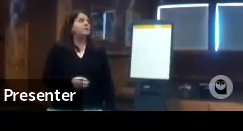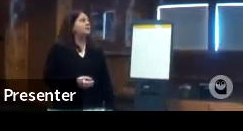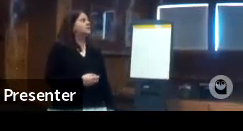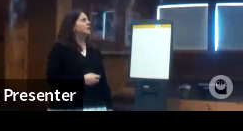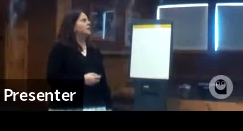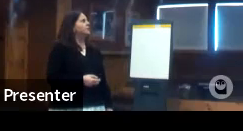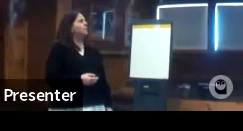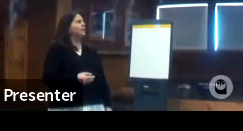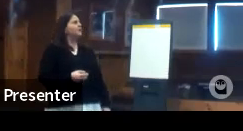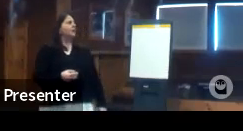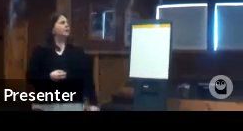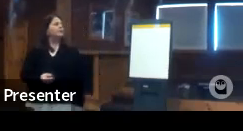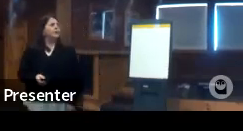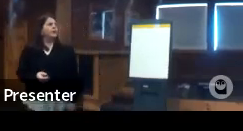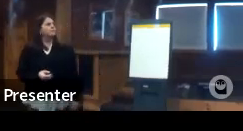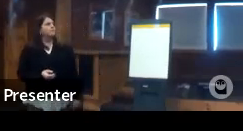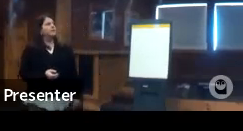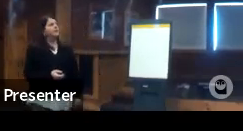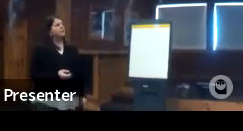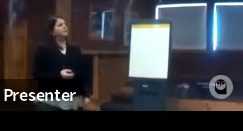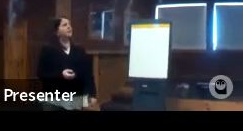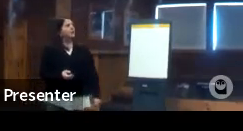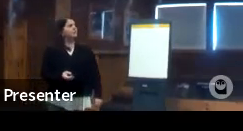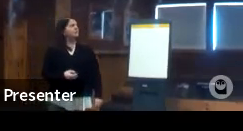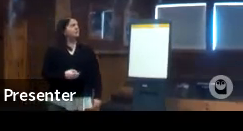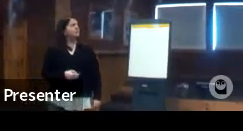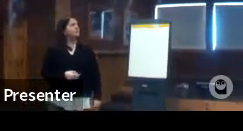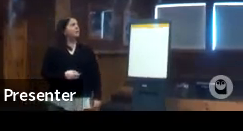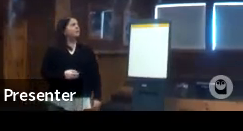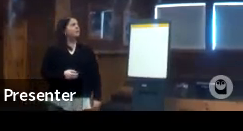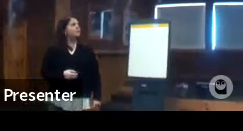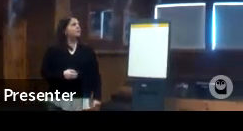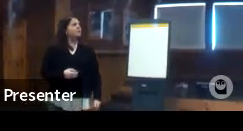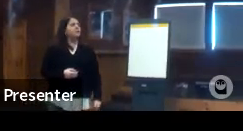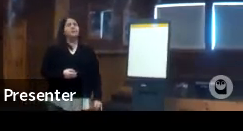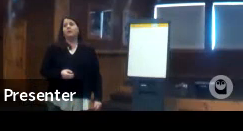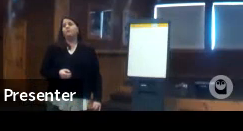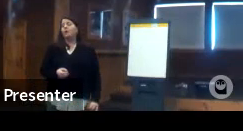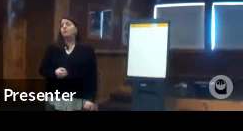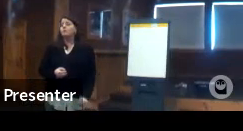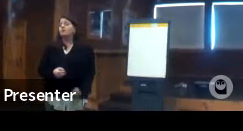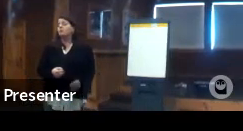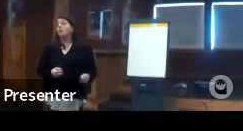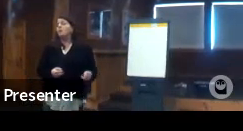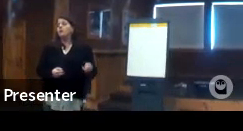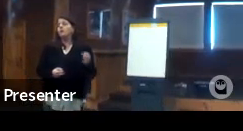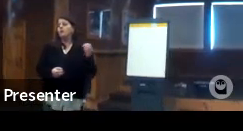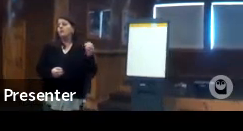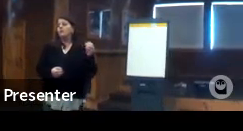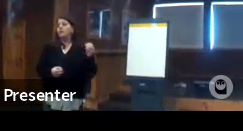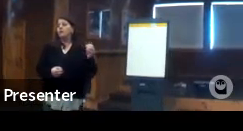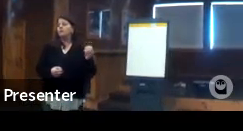these kinds of cases. So we want to educate. Some of that includes dynamics of victim responses, educate to help follow the